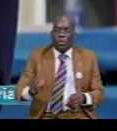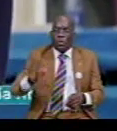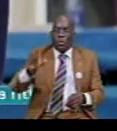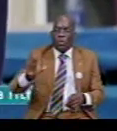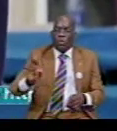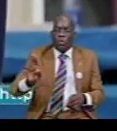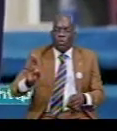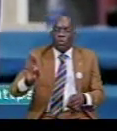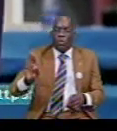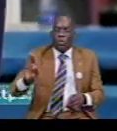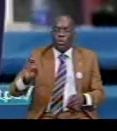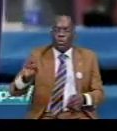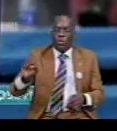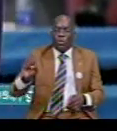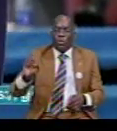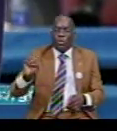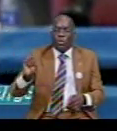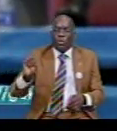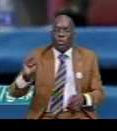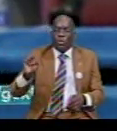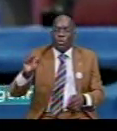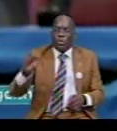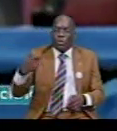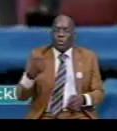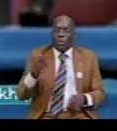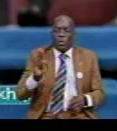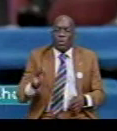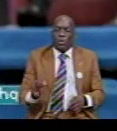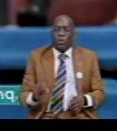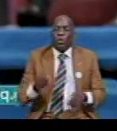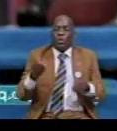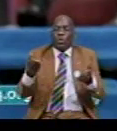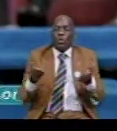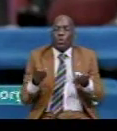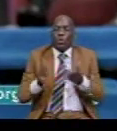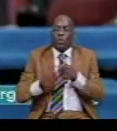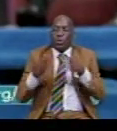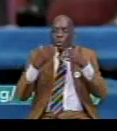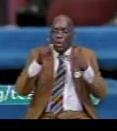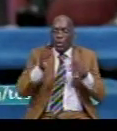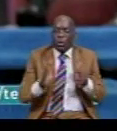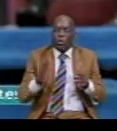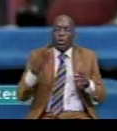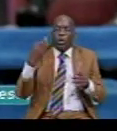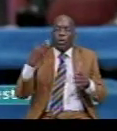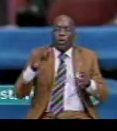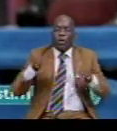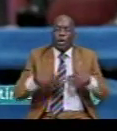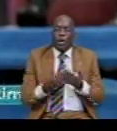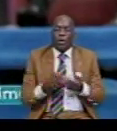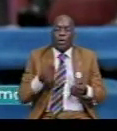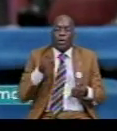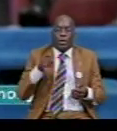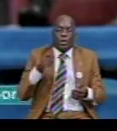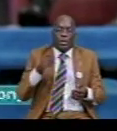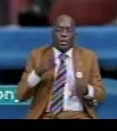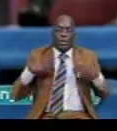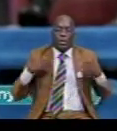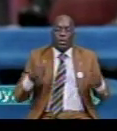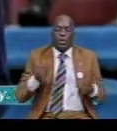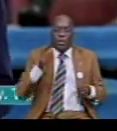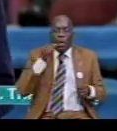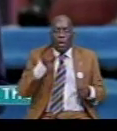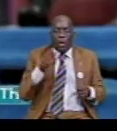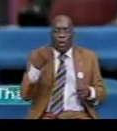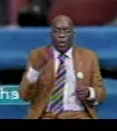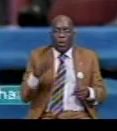Ibadan. I want to thank God for how he has healed me of myopic astigmatism.